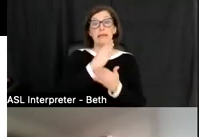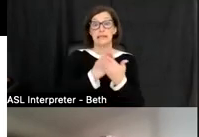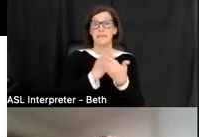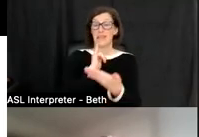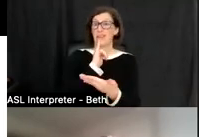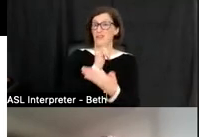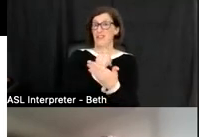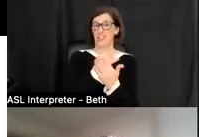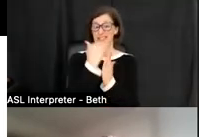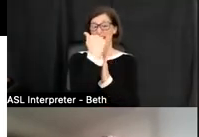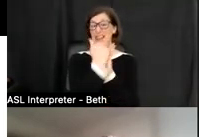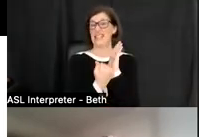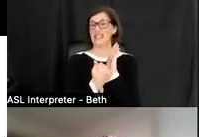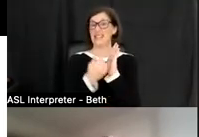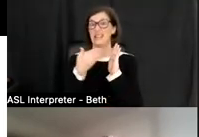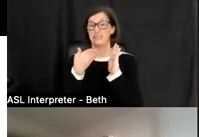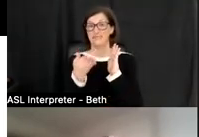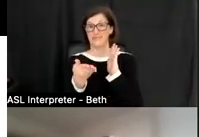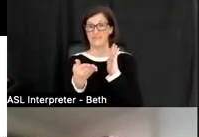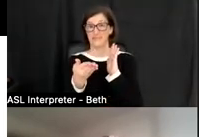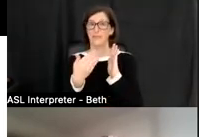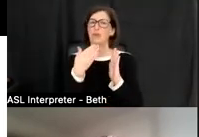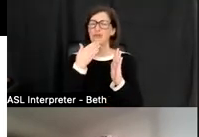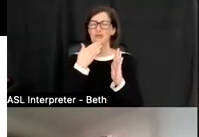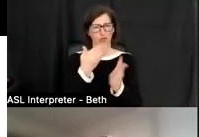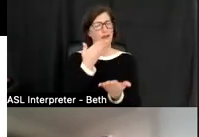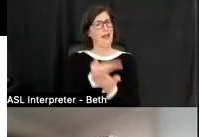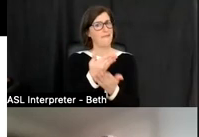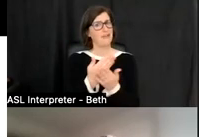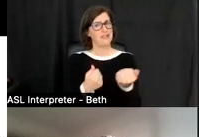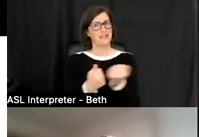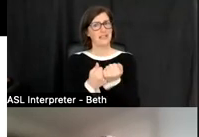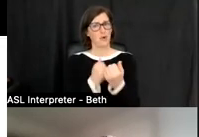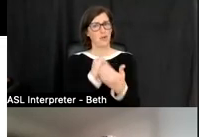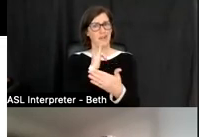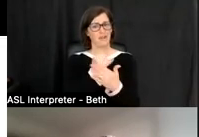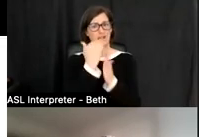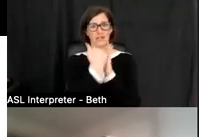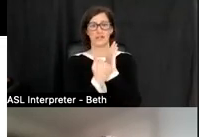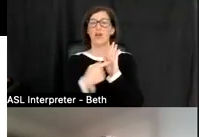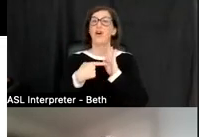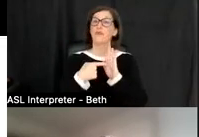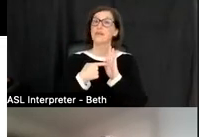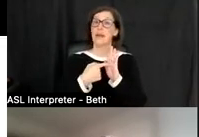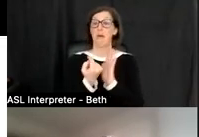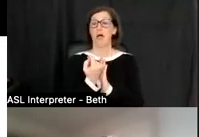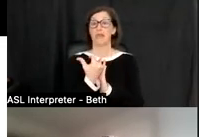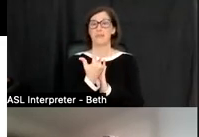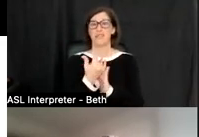interventions that there is good evidence to support, like eliminating